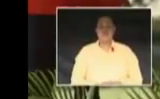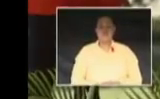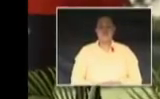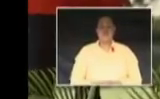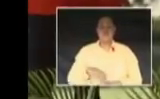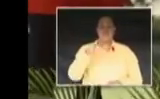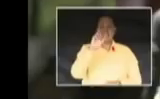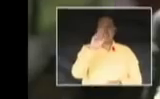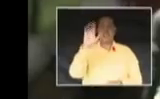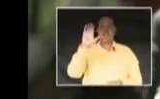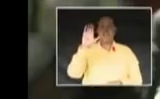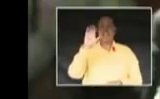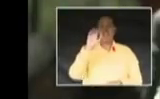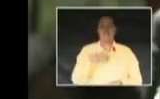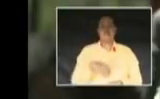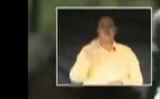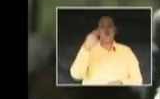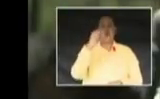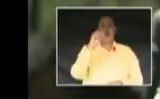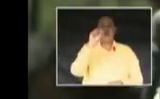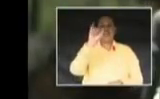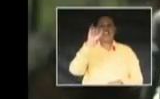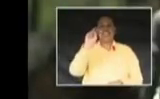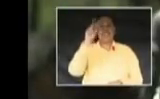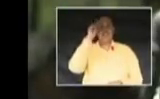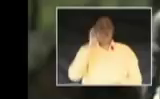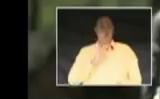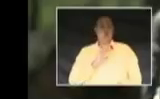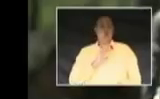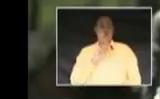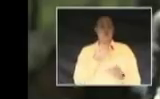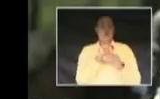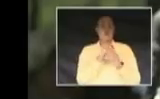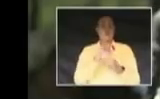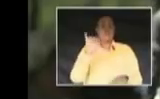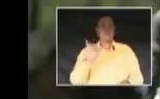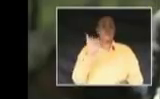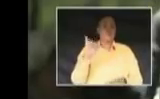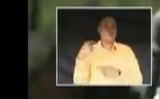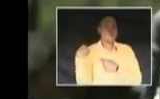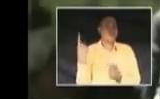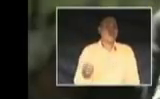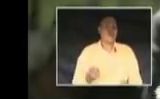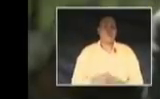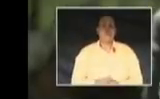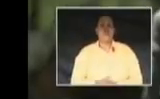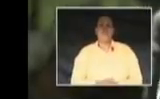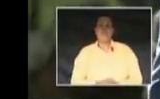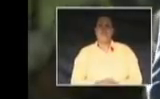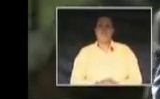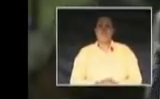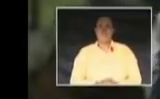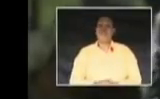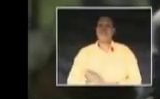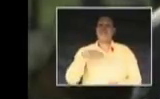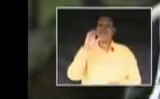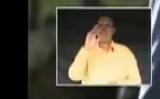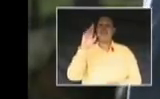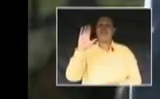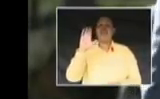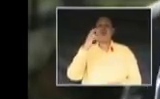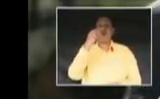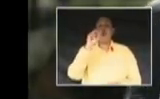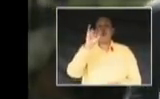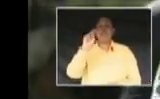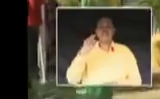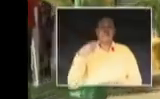Mr. Eric Sylvester Hosin for contribution to the insurance industry. Eric Hosin has